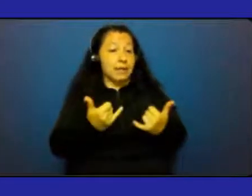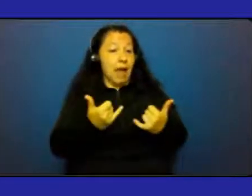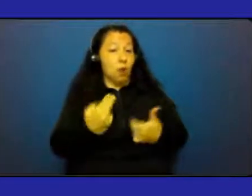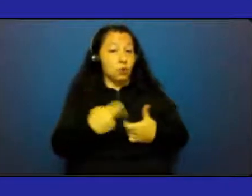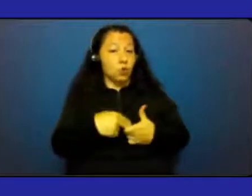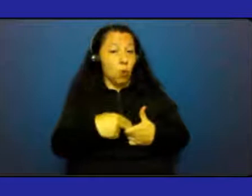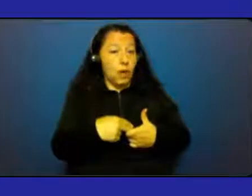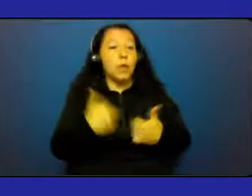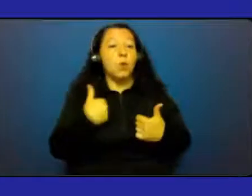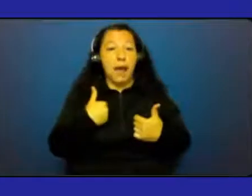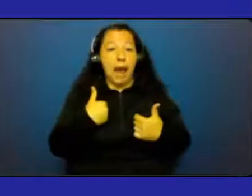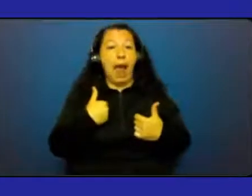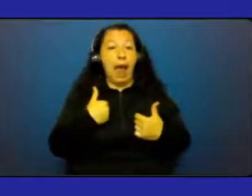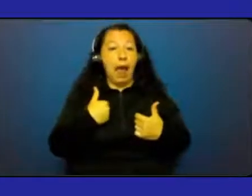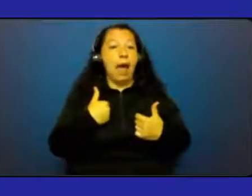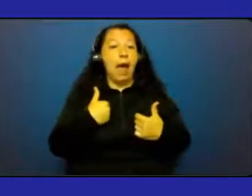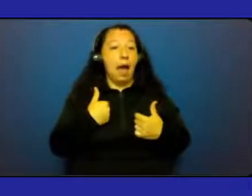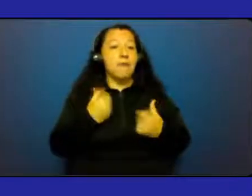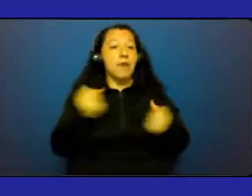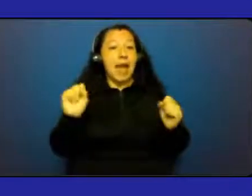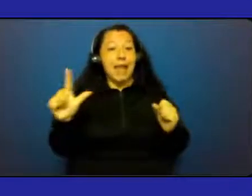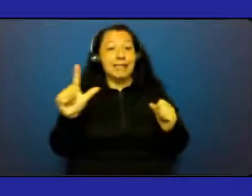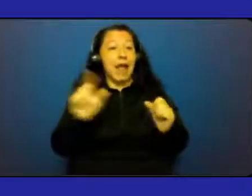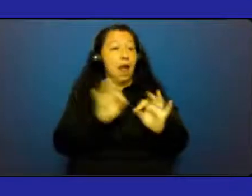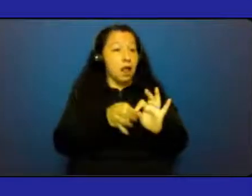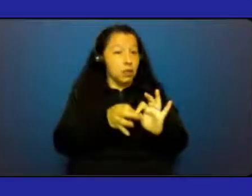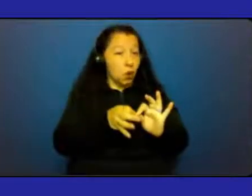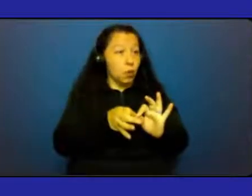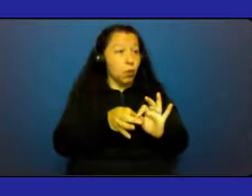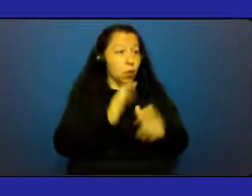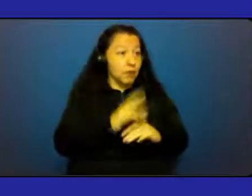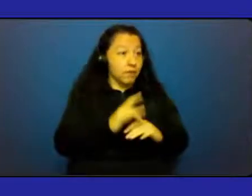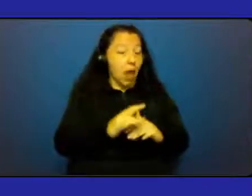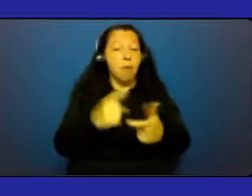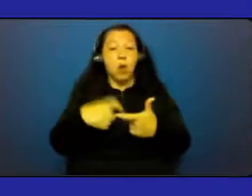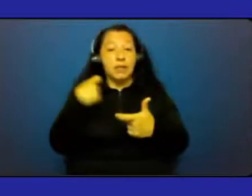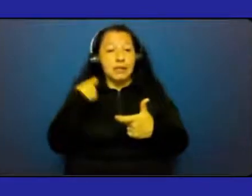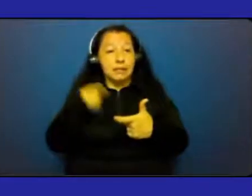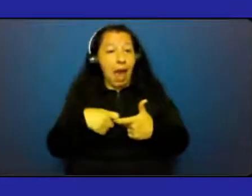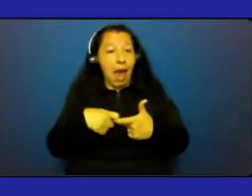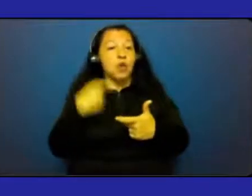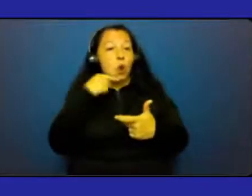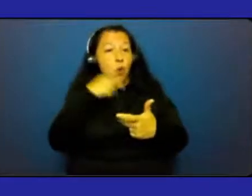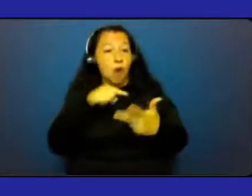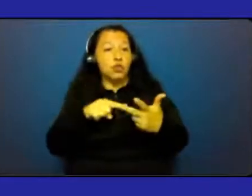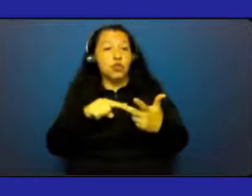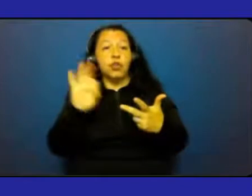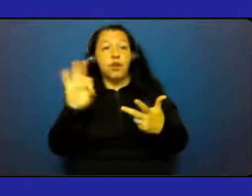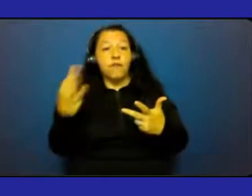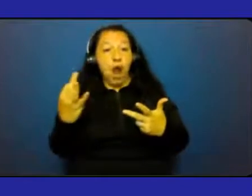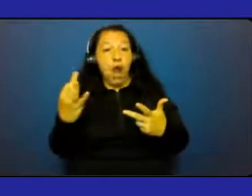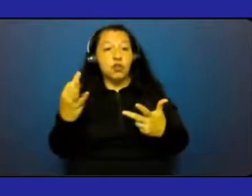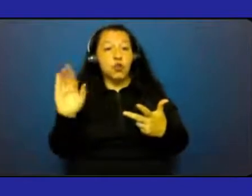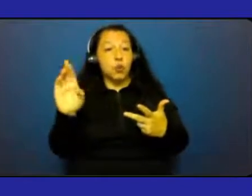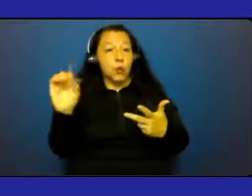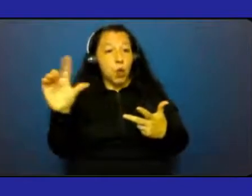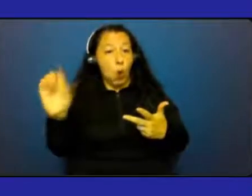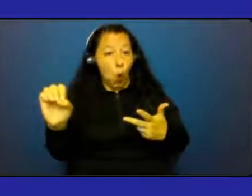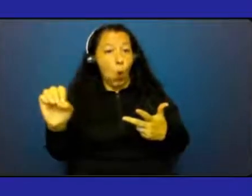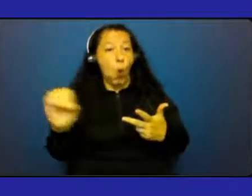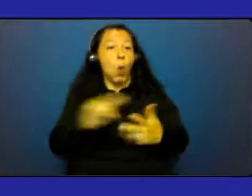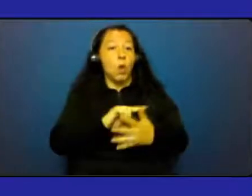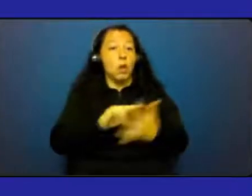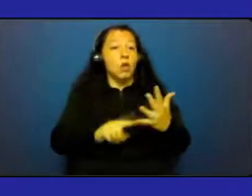language translation services available in Spanish, Russian, and French Creole. All you have to do is call